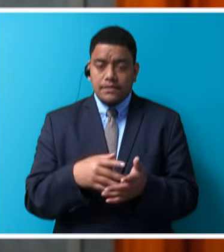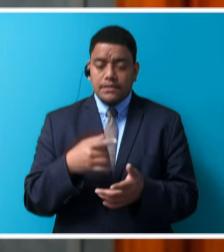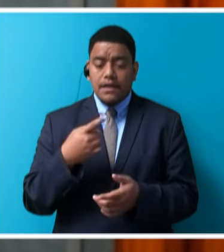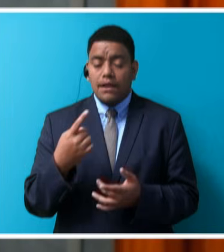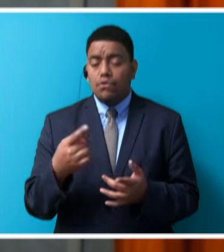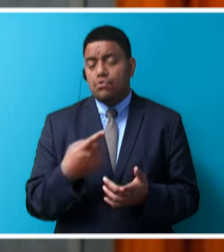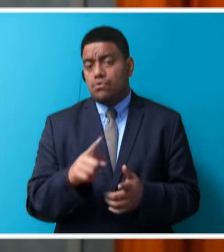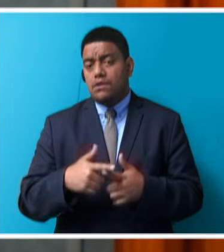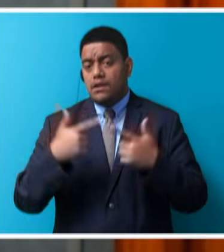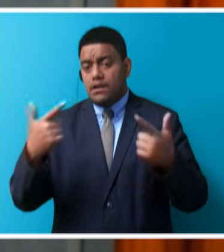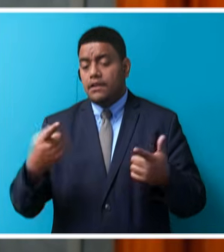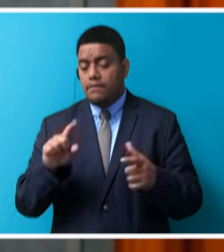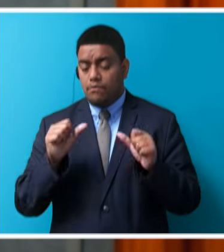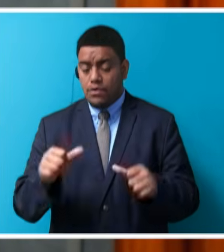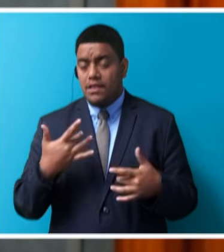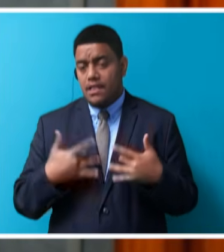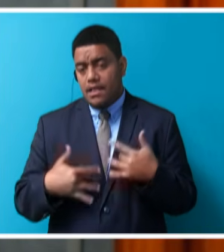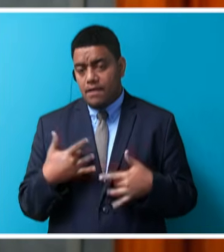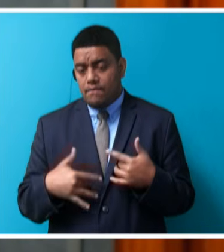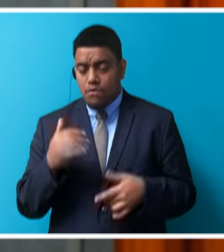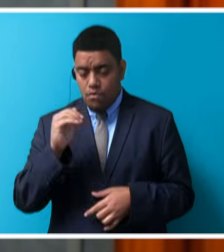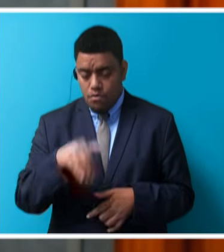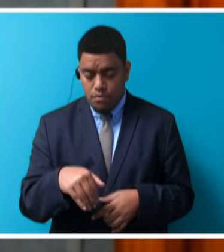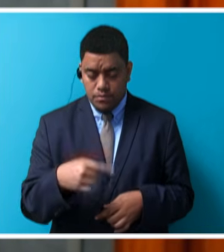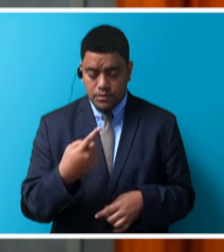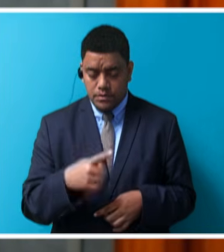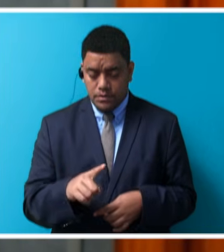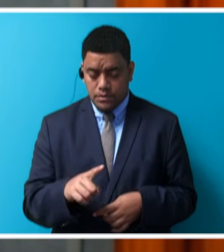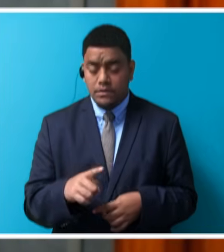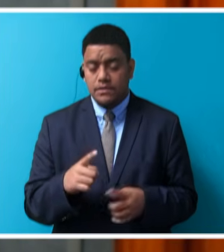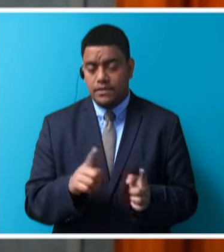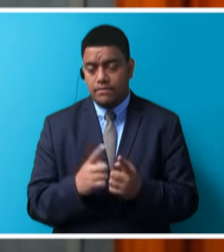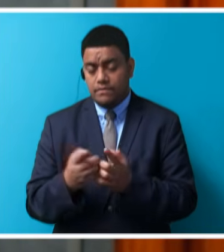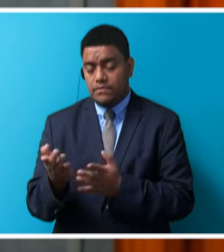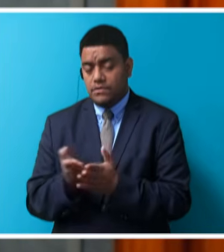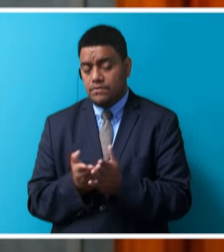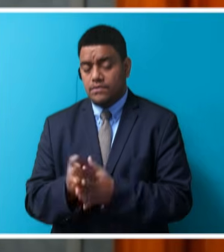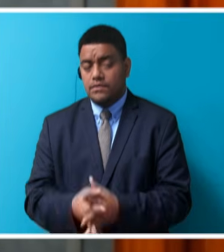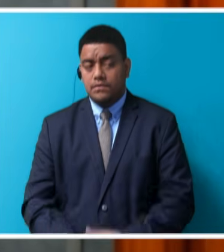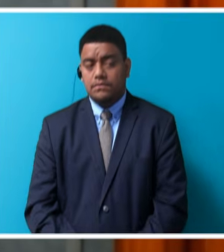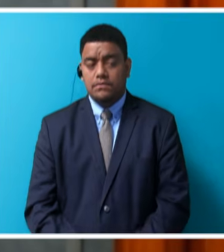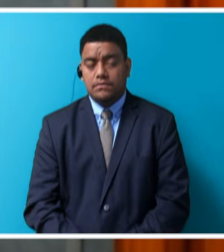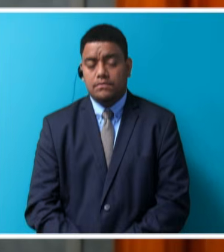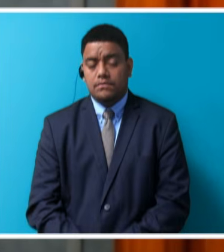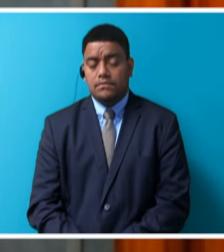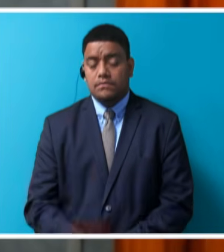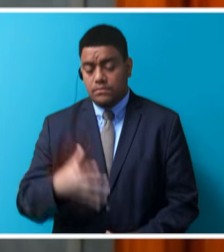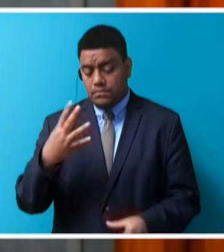hazards and protect lives, homes, and essential services. Approximately